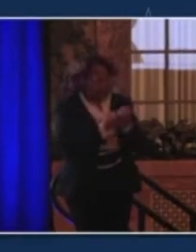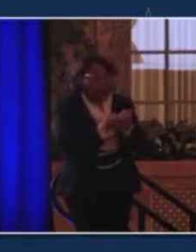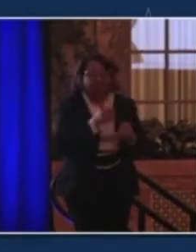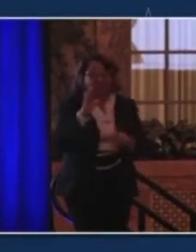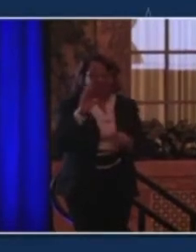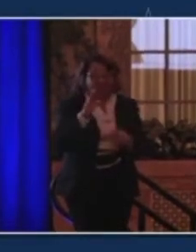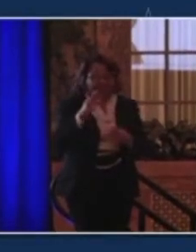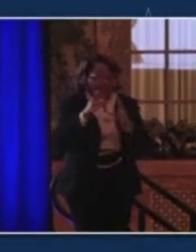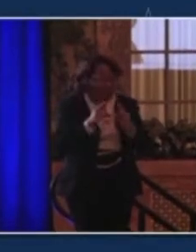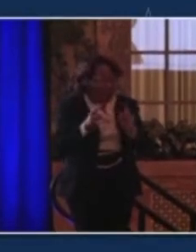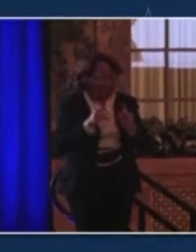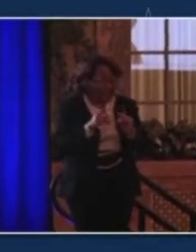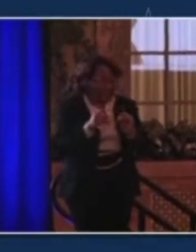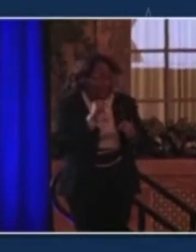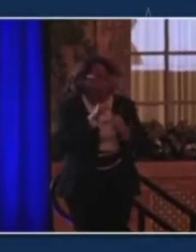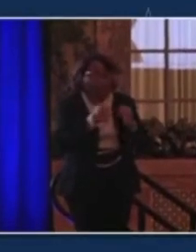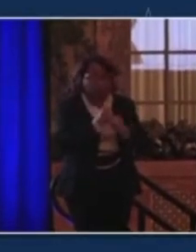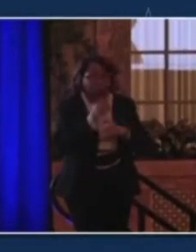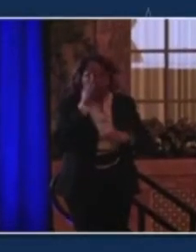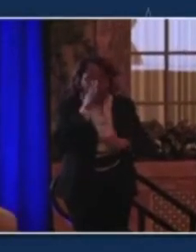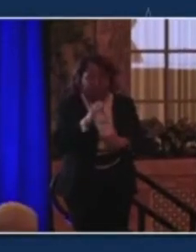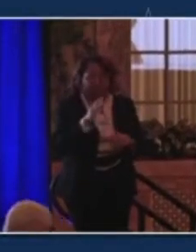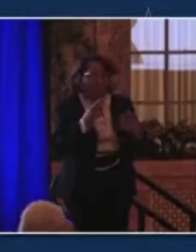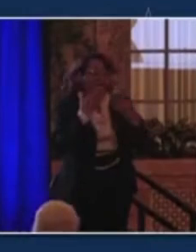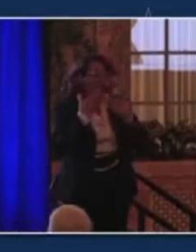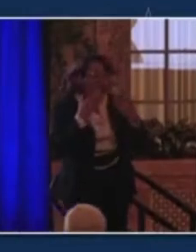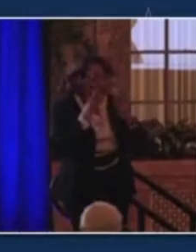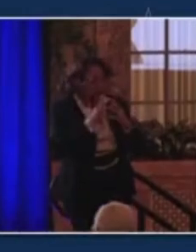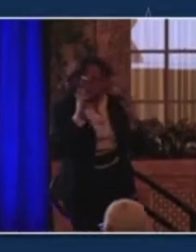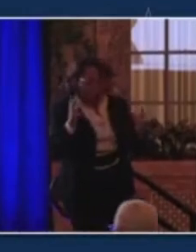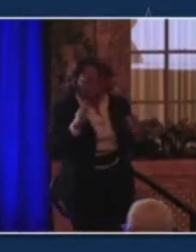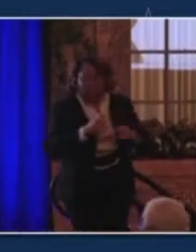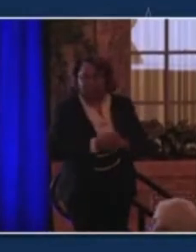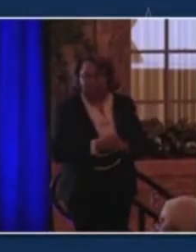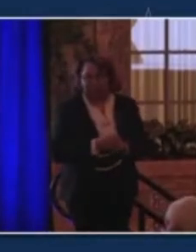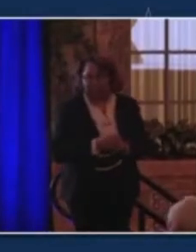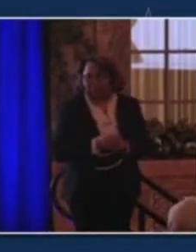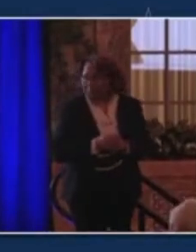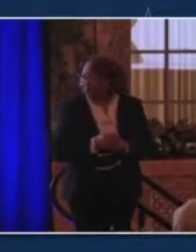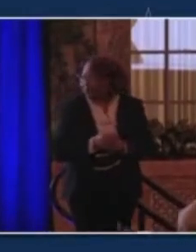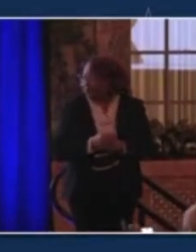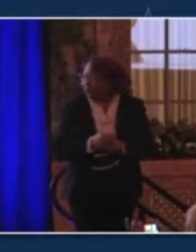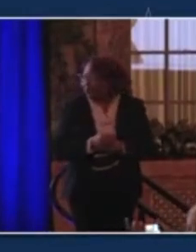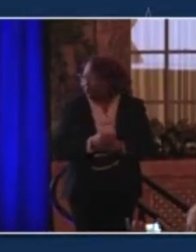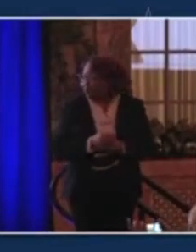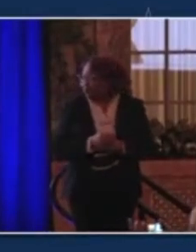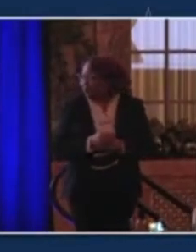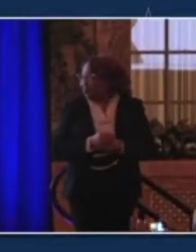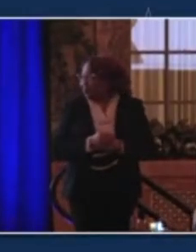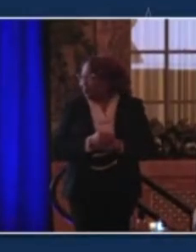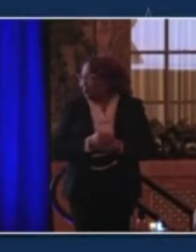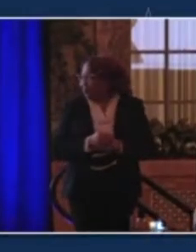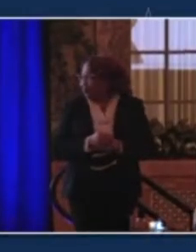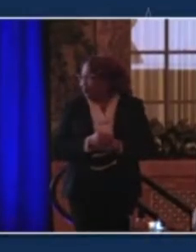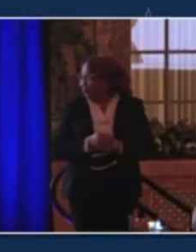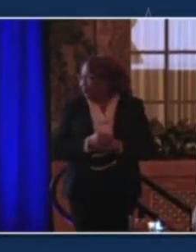University. So thank you very much. Thank you very much, and have a good evening.